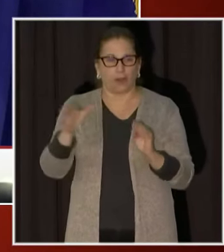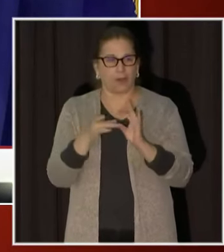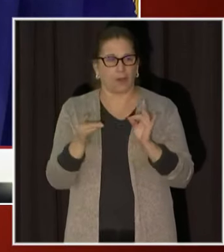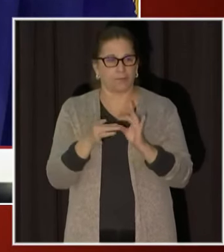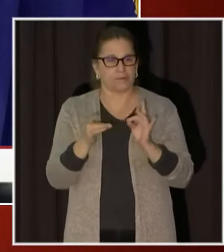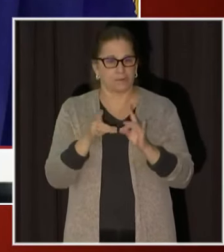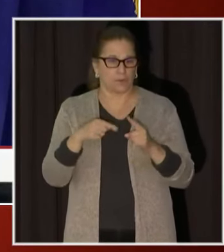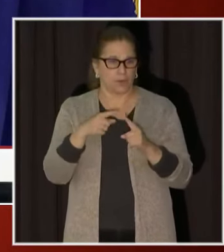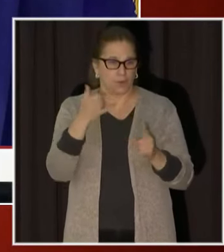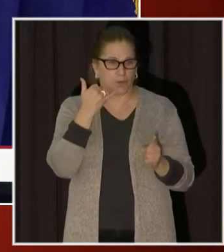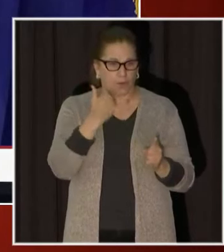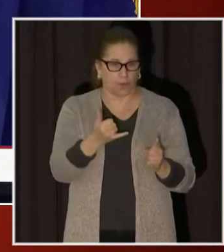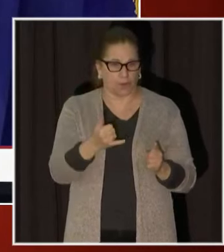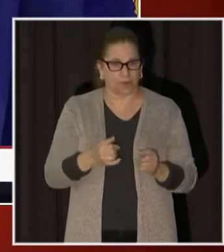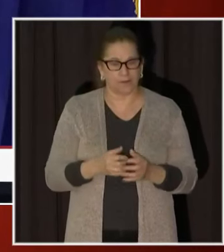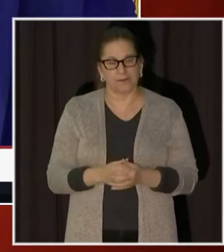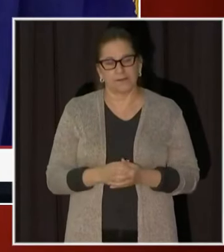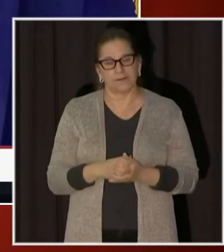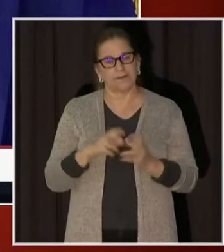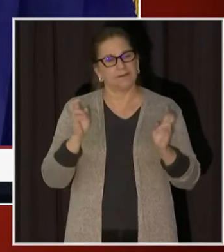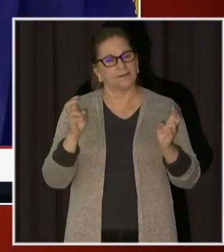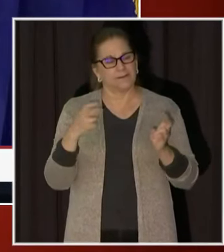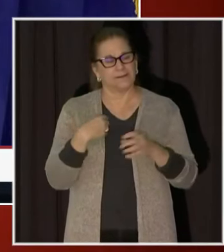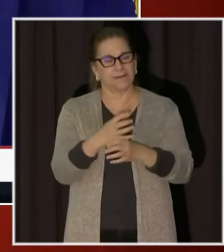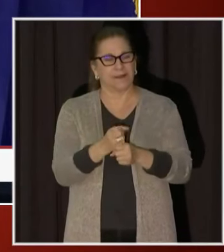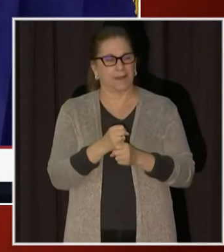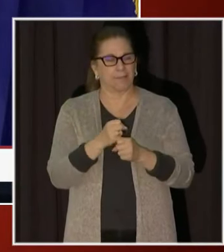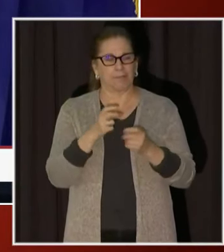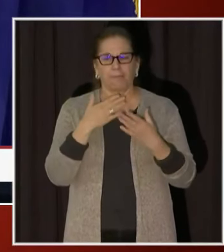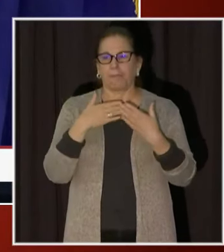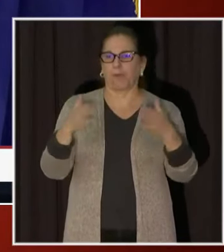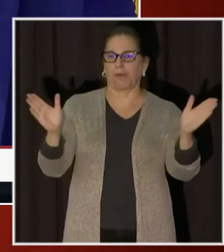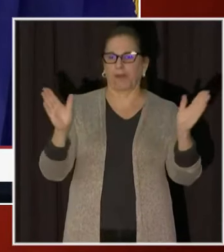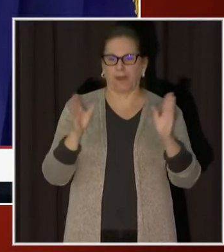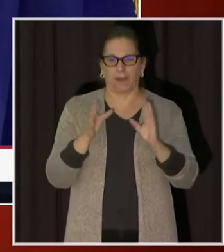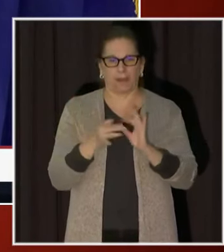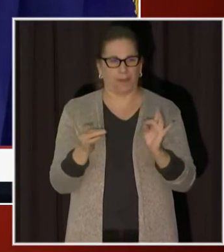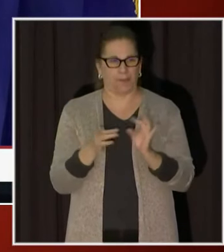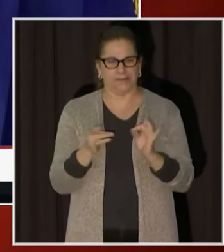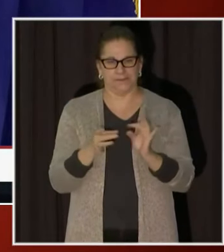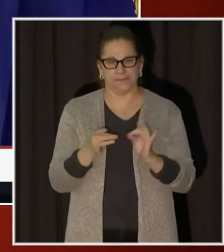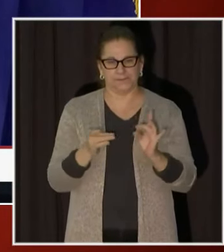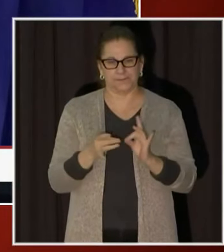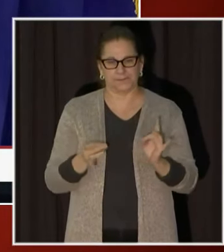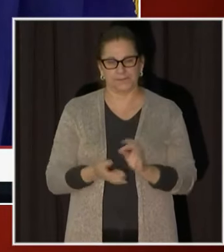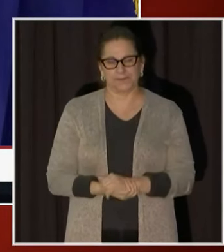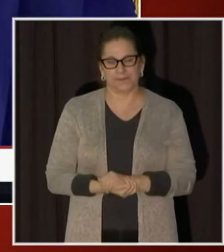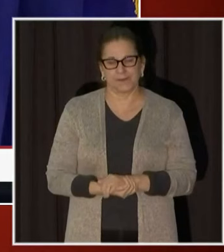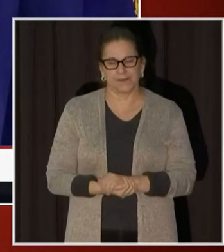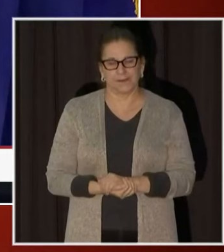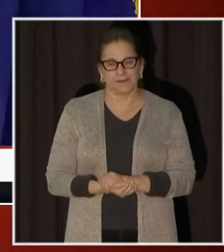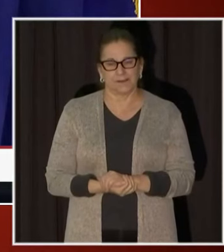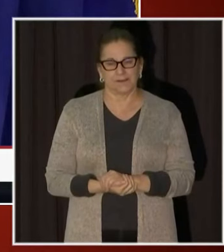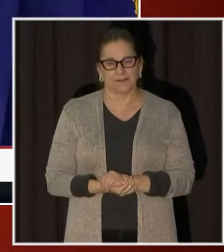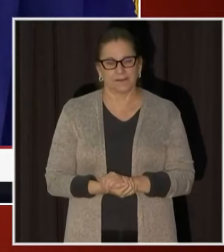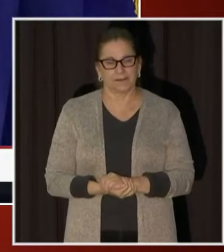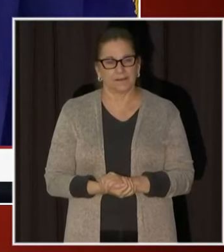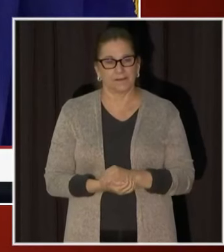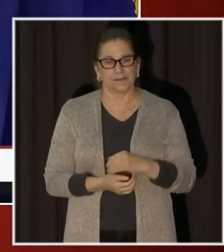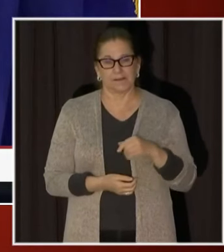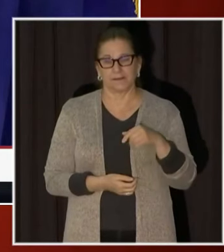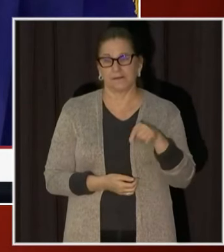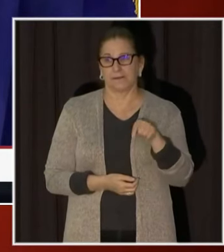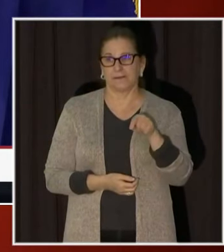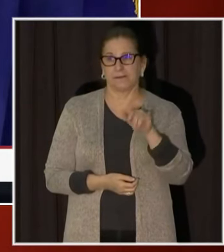public input. There also will be a committee of the whole hearing 2 days on May 19th and 20th, beginning in the afternoon of